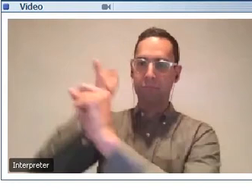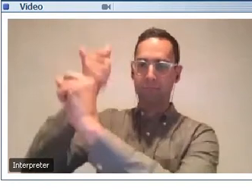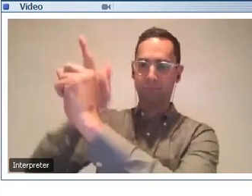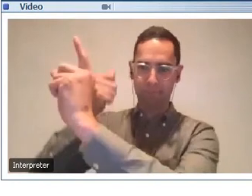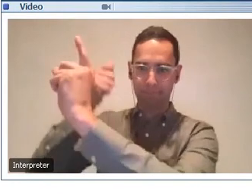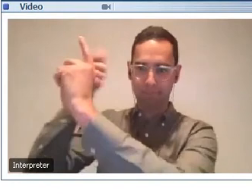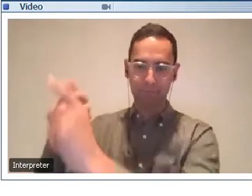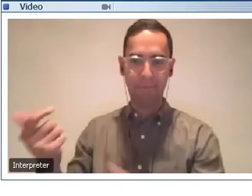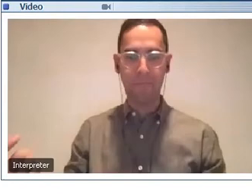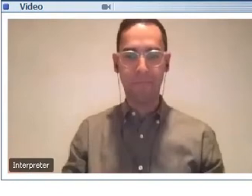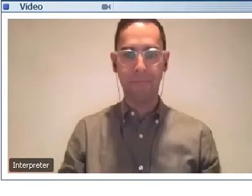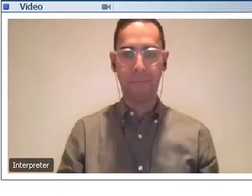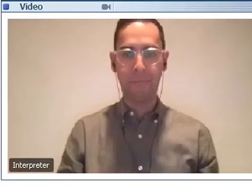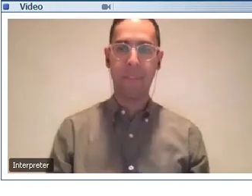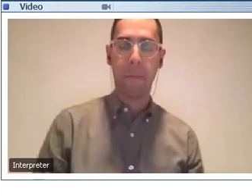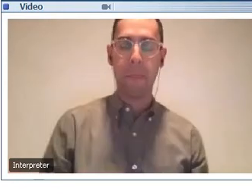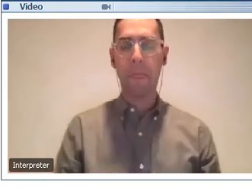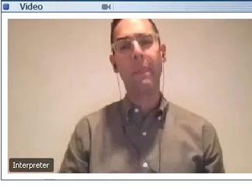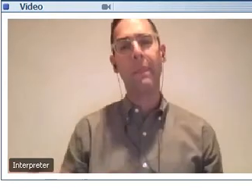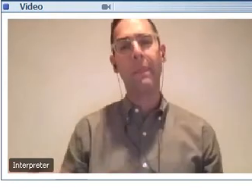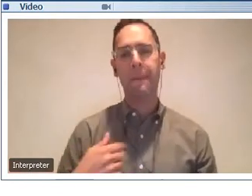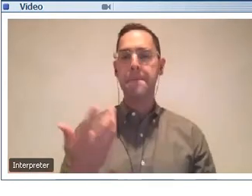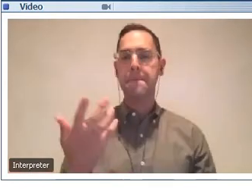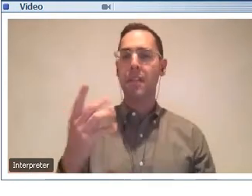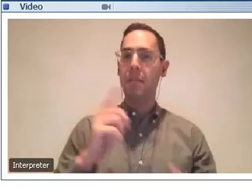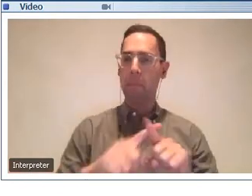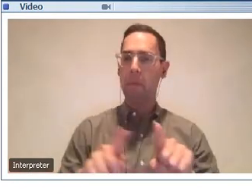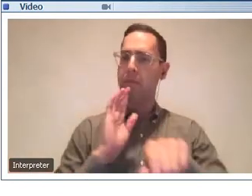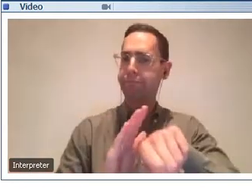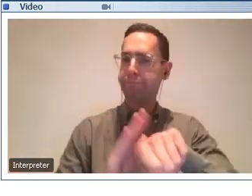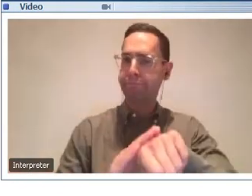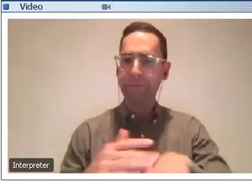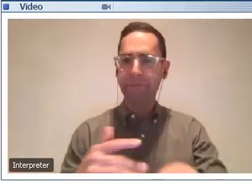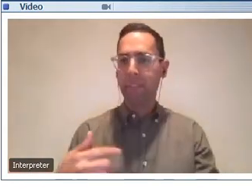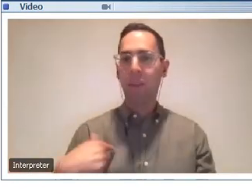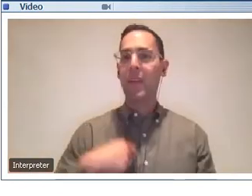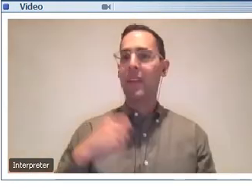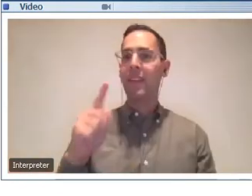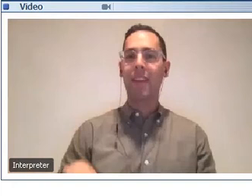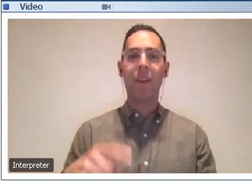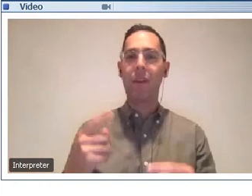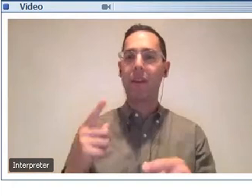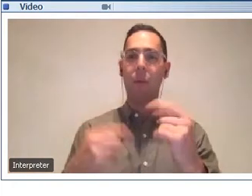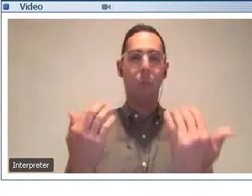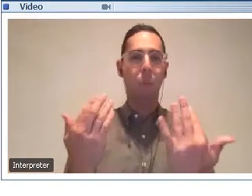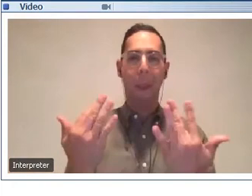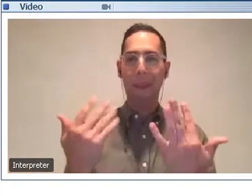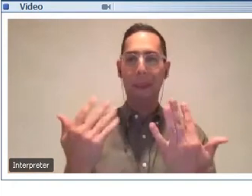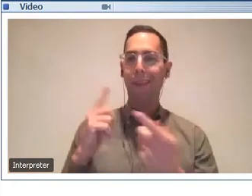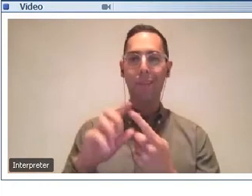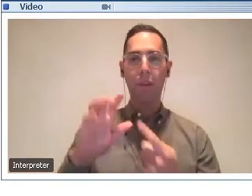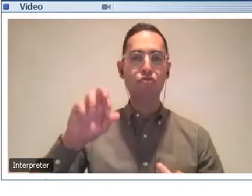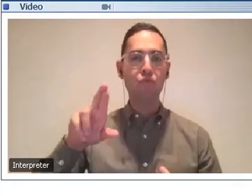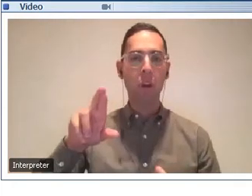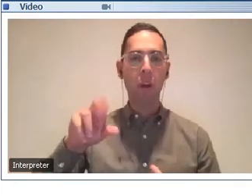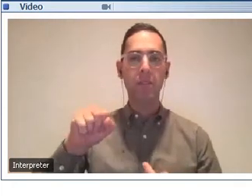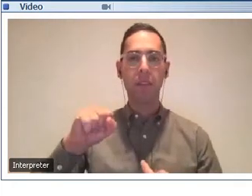really more toward a sustained, informed effort in policy development. And I think this is one of those